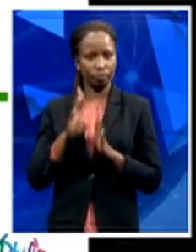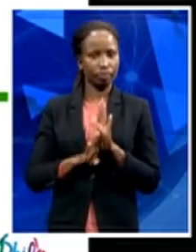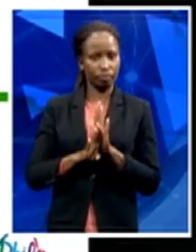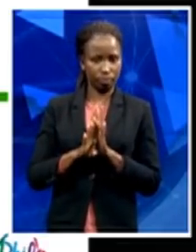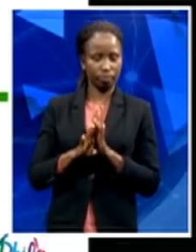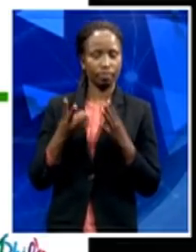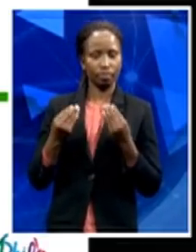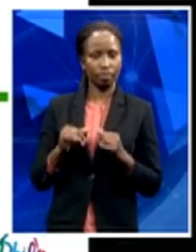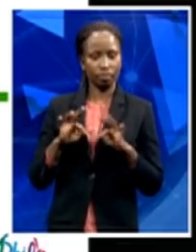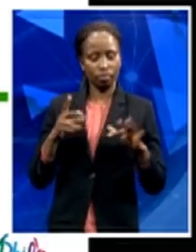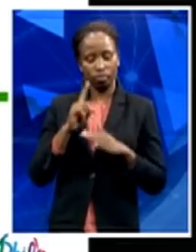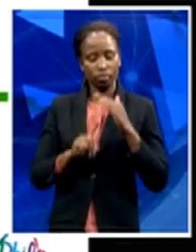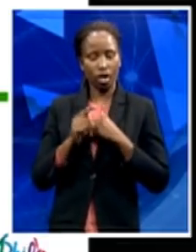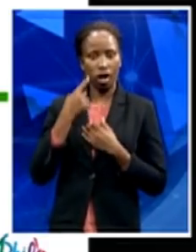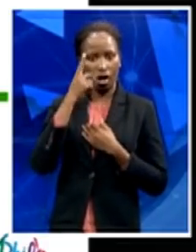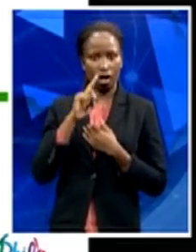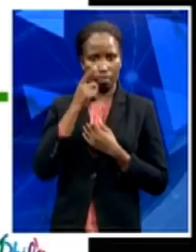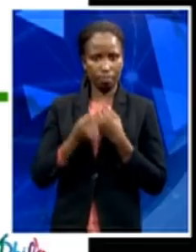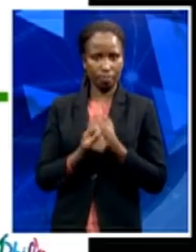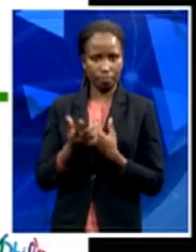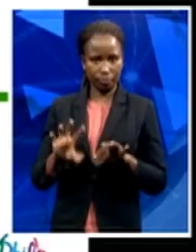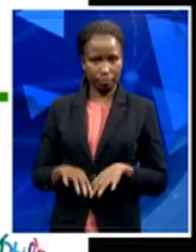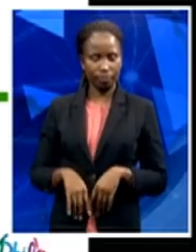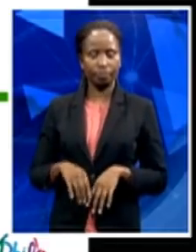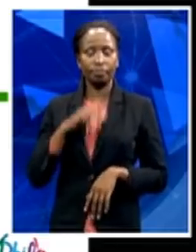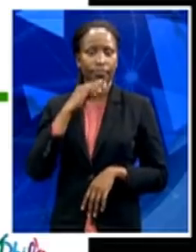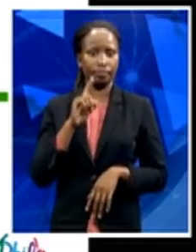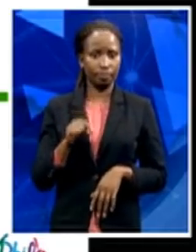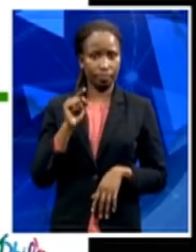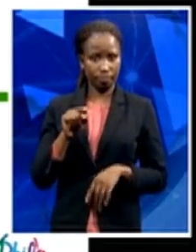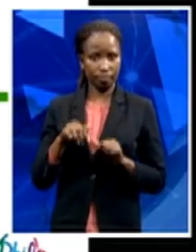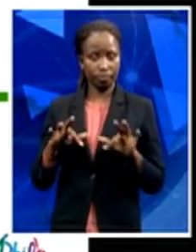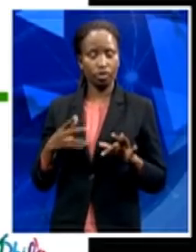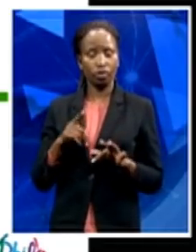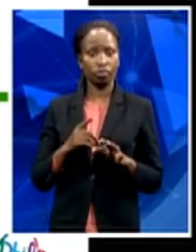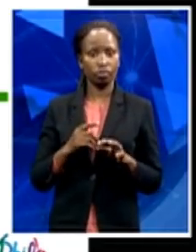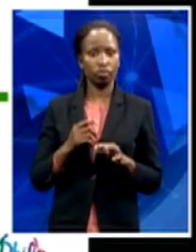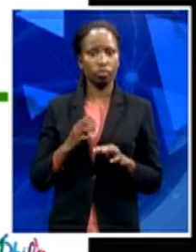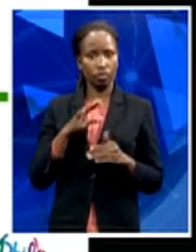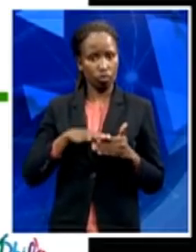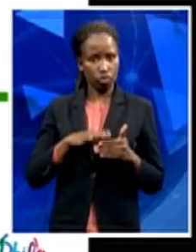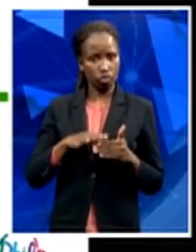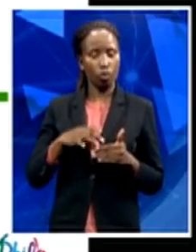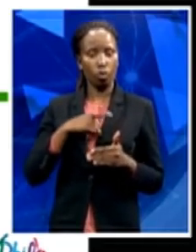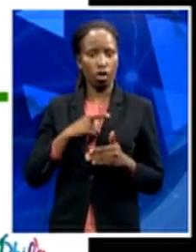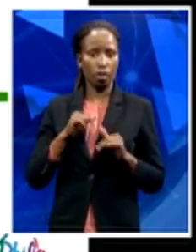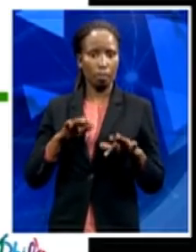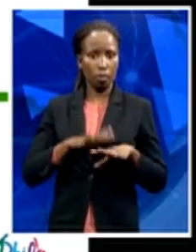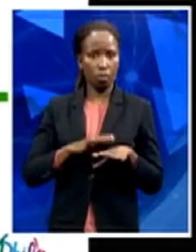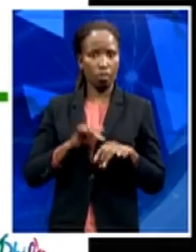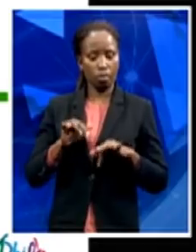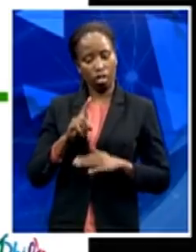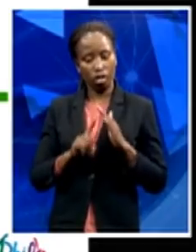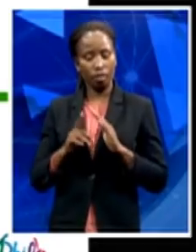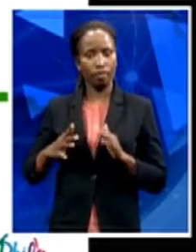conducted, meaning that the need for testing has risen and there are more people requiring testing. But if you look at